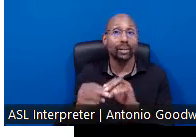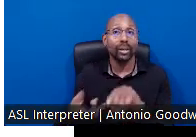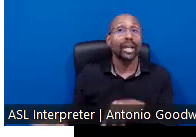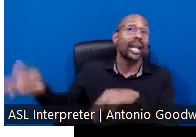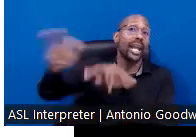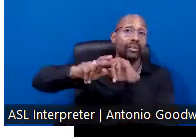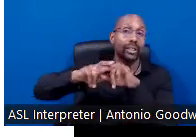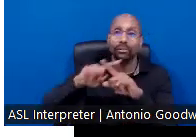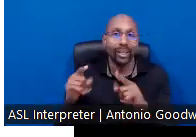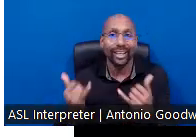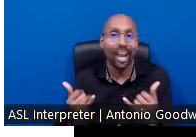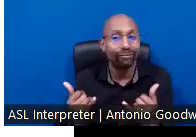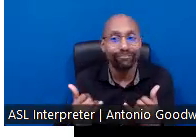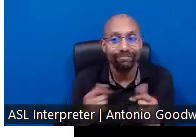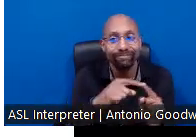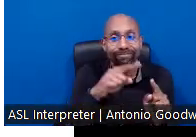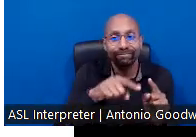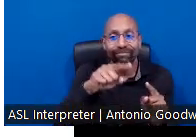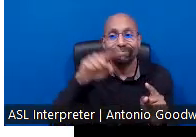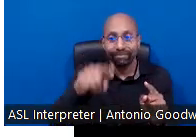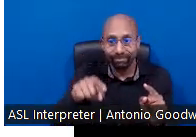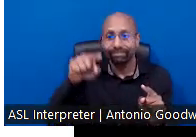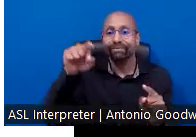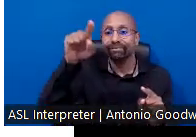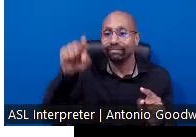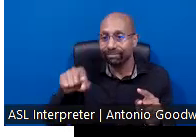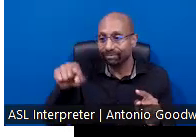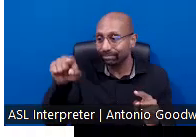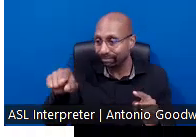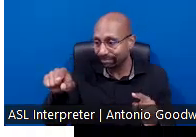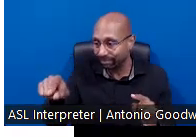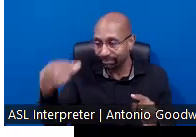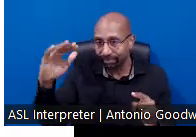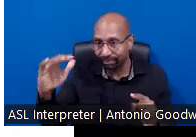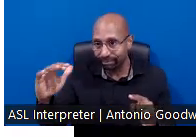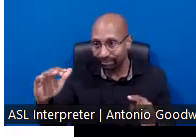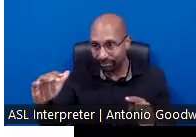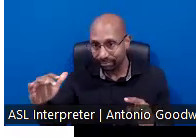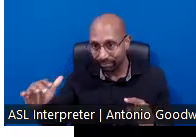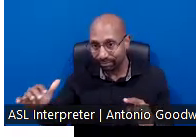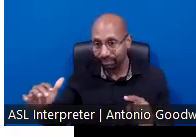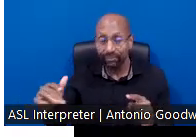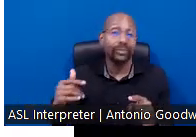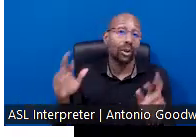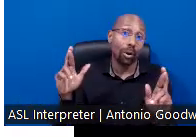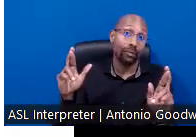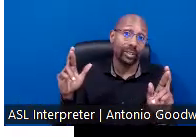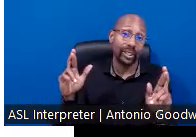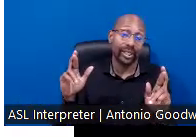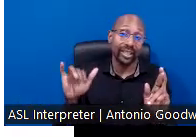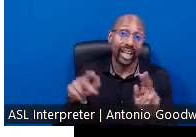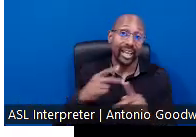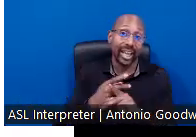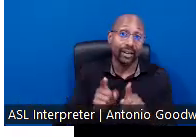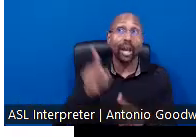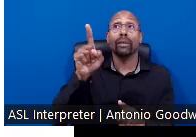not like that right now. We've come, I think, hopefully those times have passed, but our trends